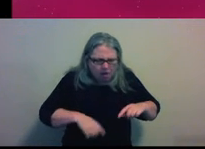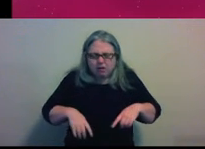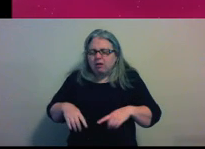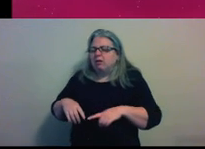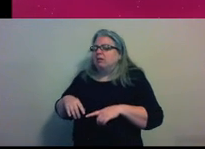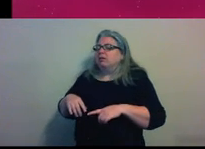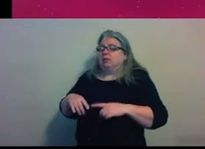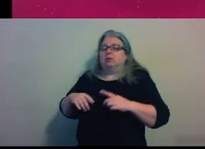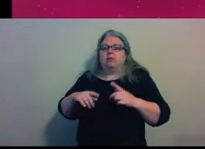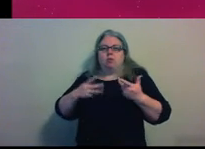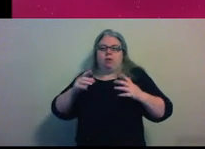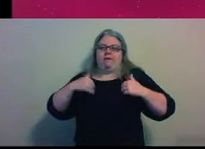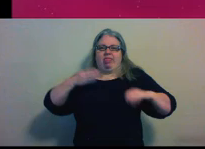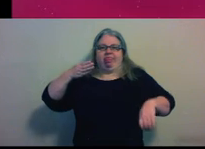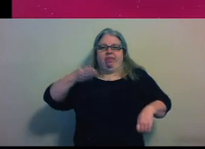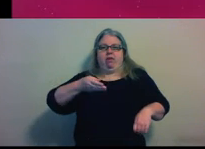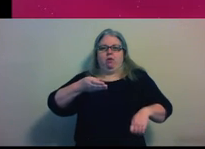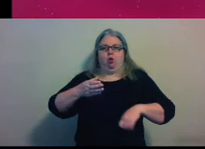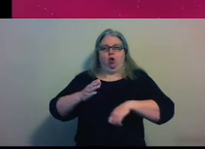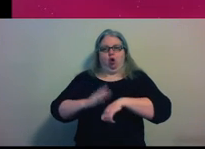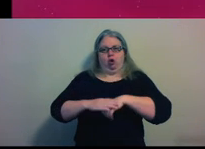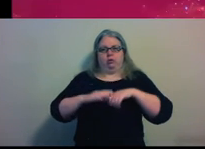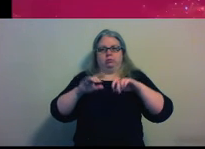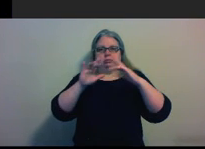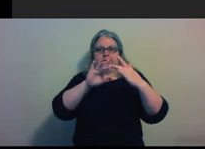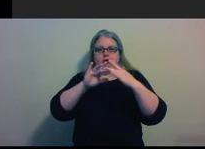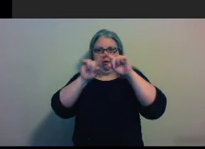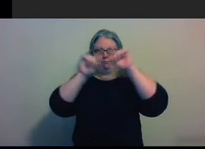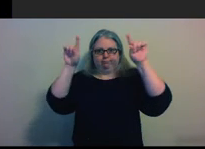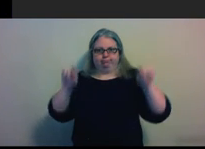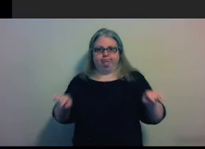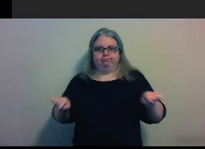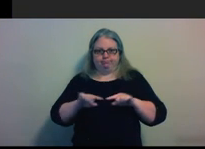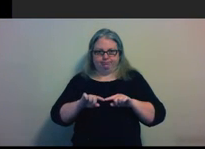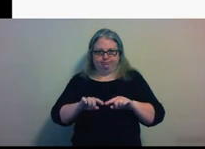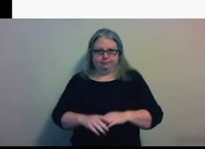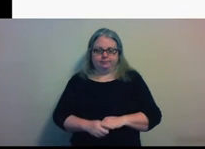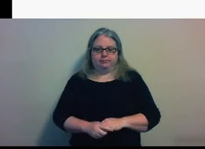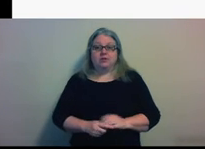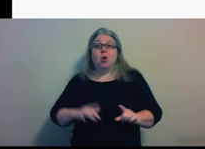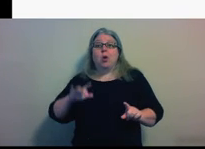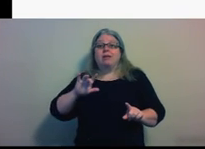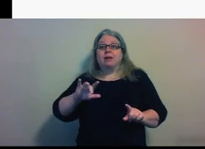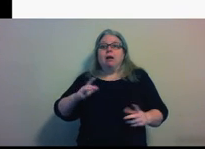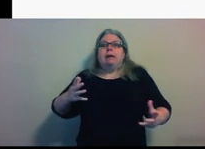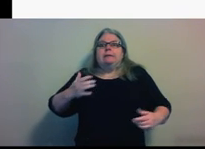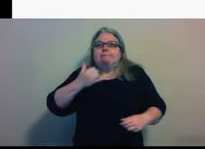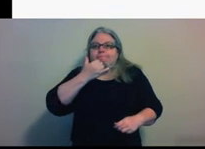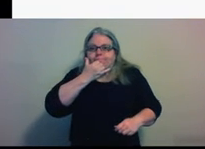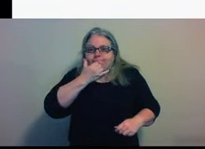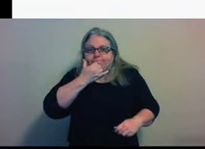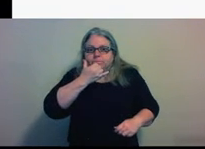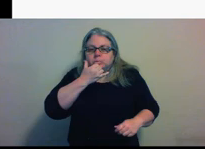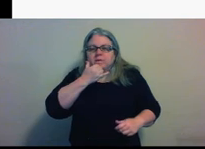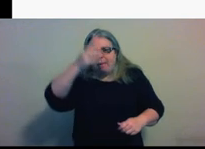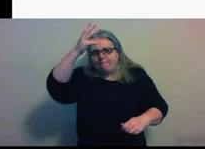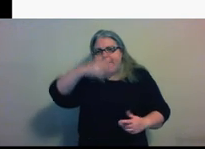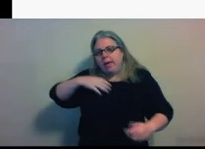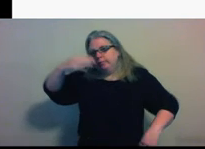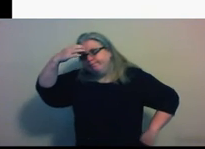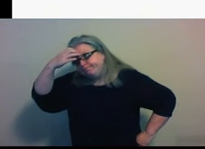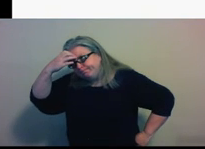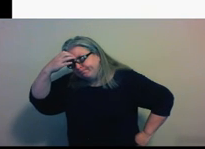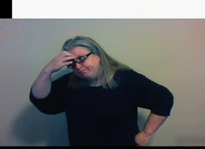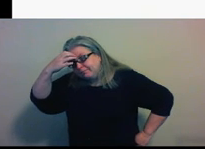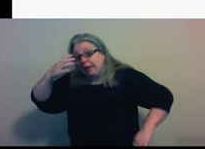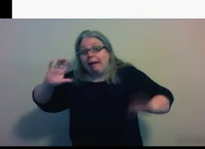them. So I'm going to go ahead and click on my Collaborate session. Here I've got an error message. Now